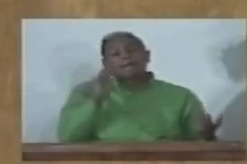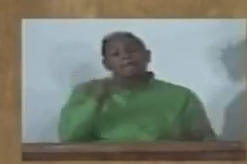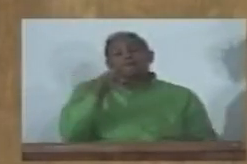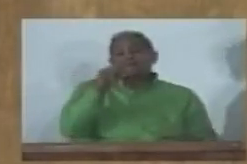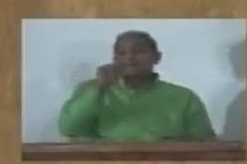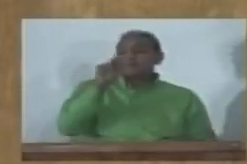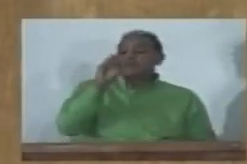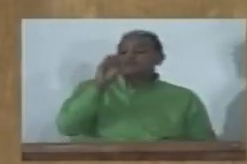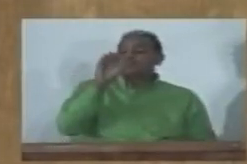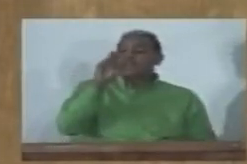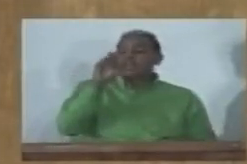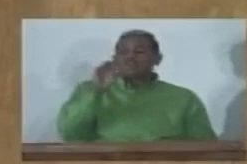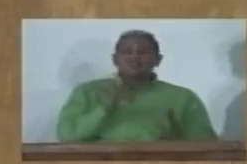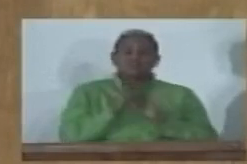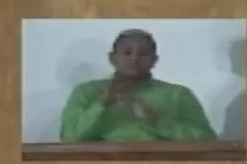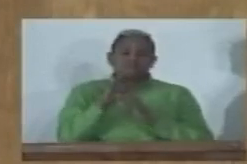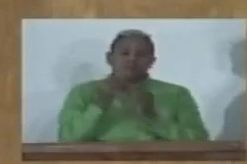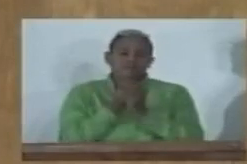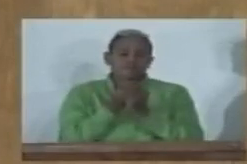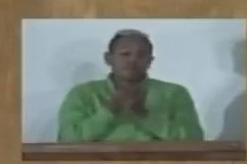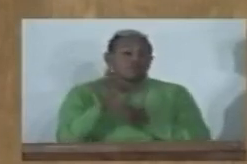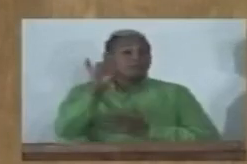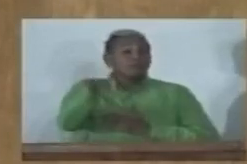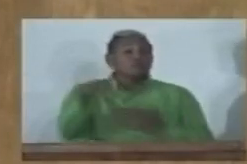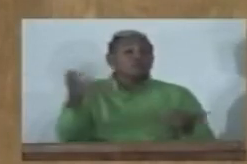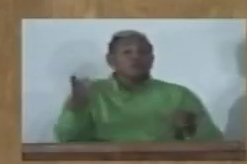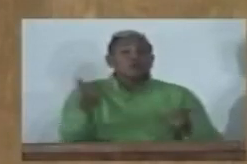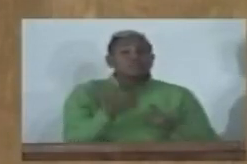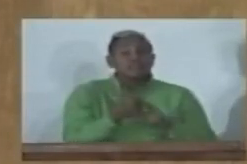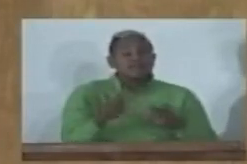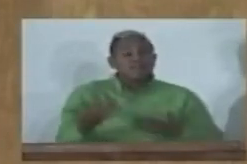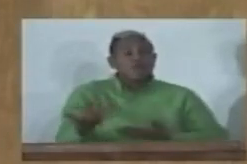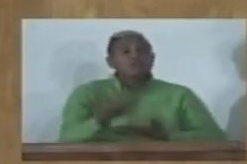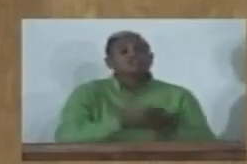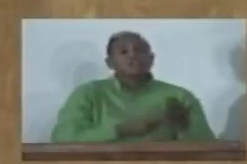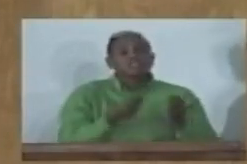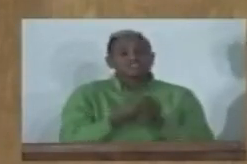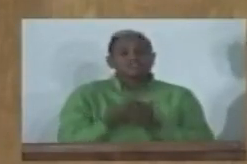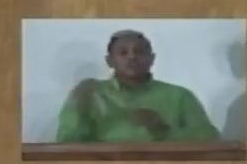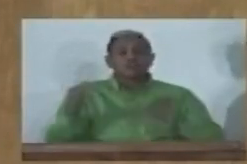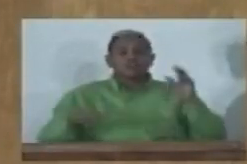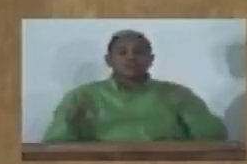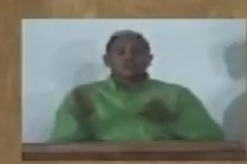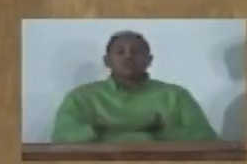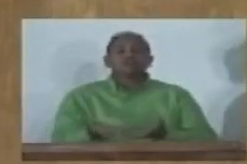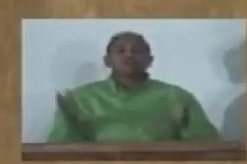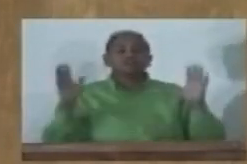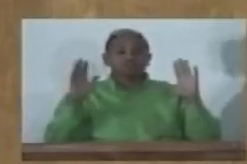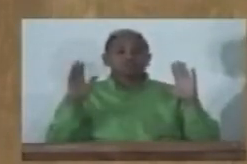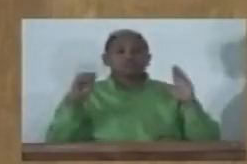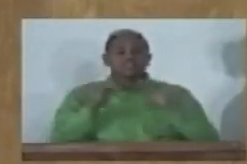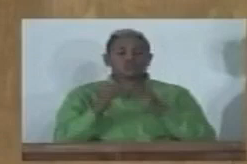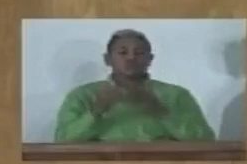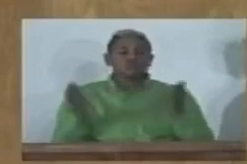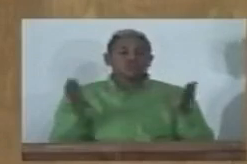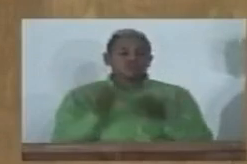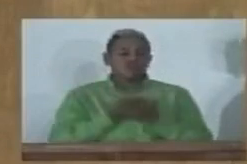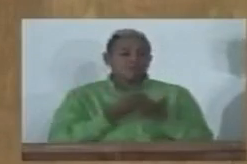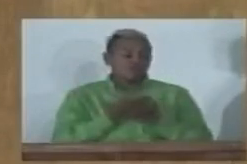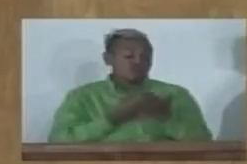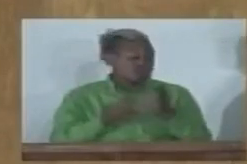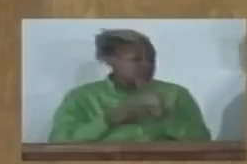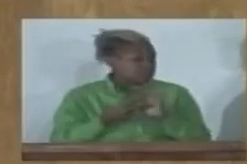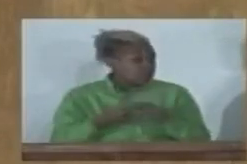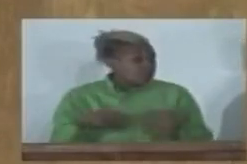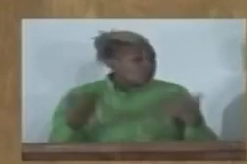Petro-Carib Development Fund into the consolidated fund, into the general budget. And what that